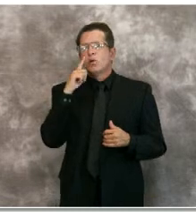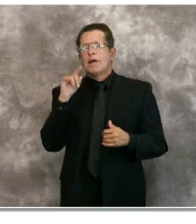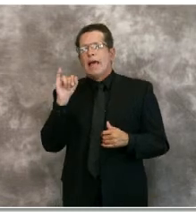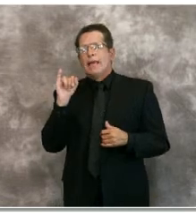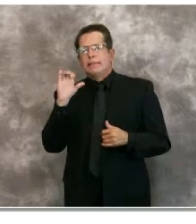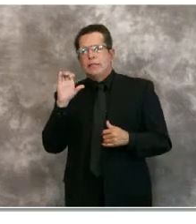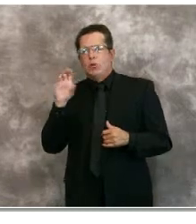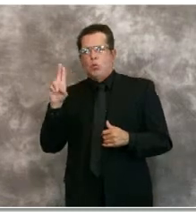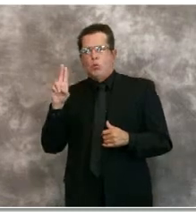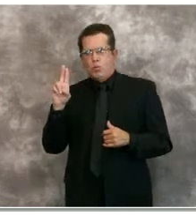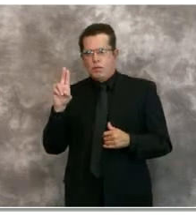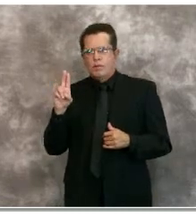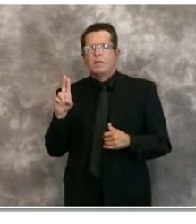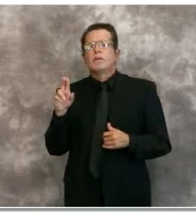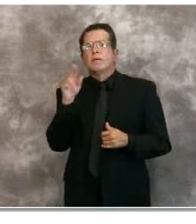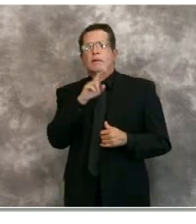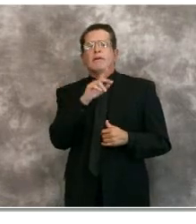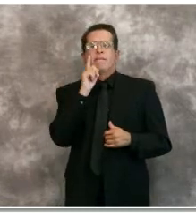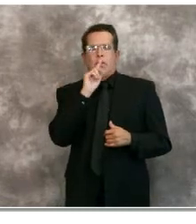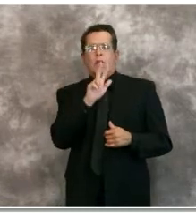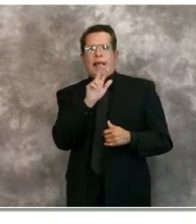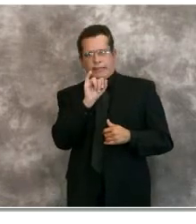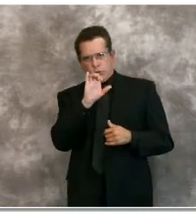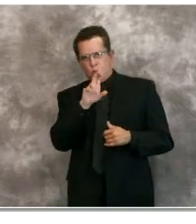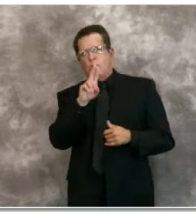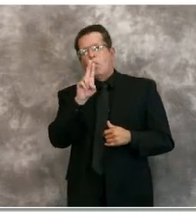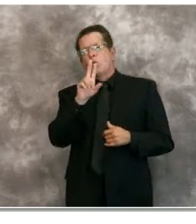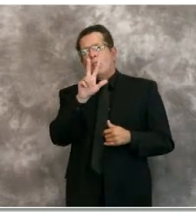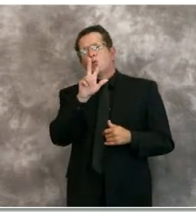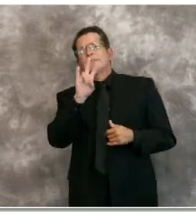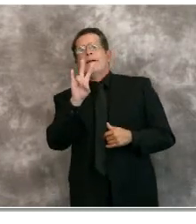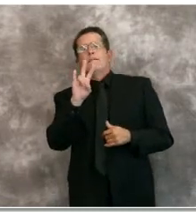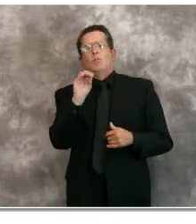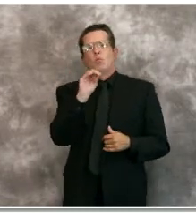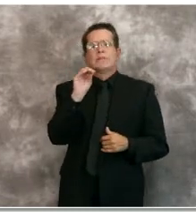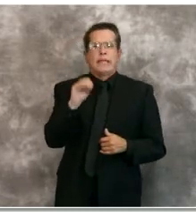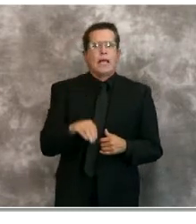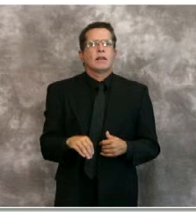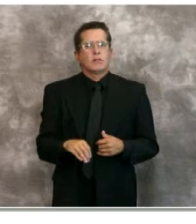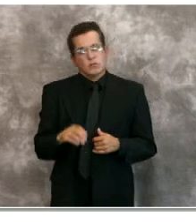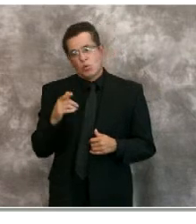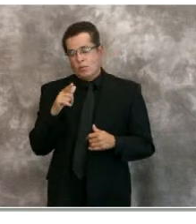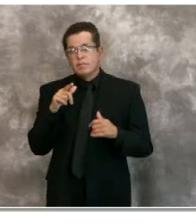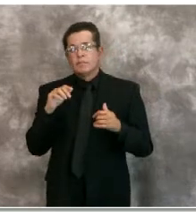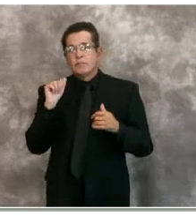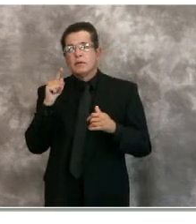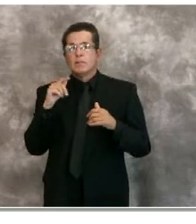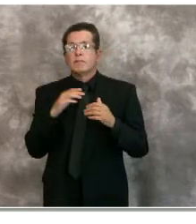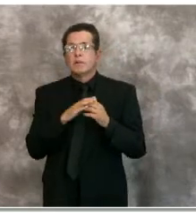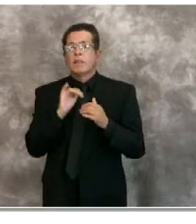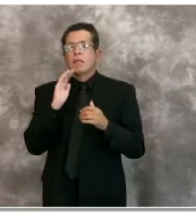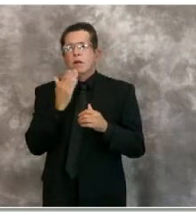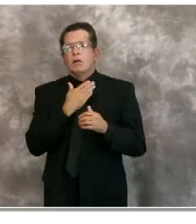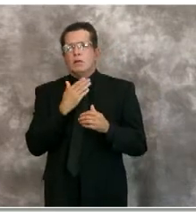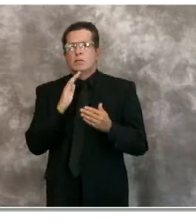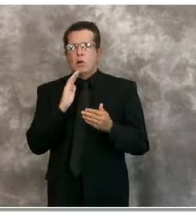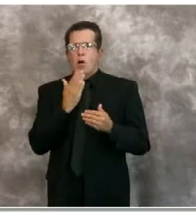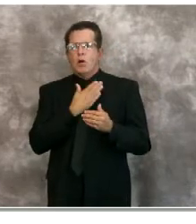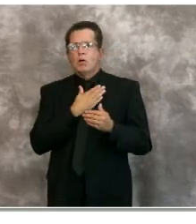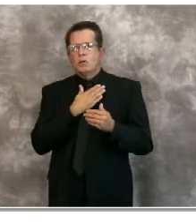ICU admissions at 37%. So at and above what our